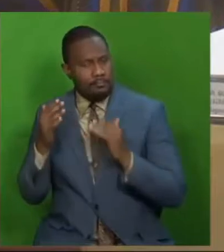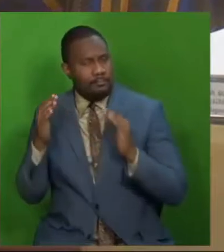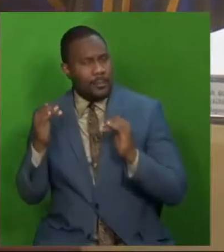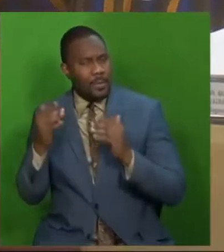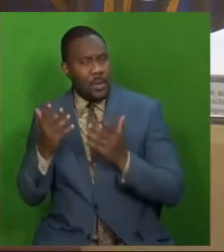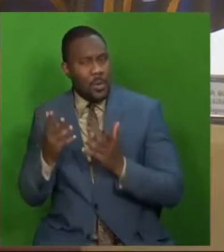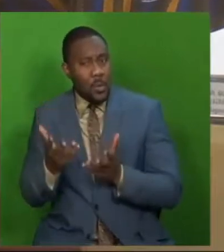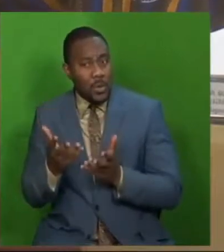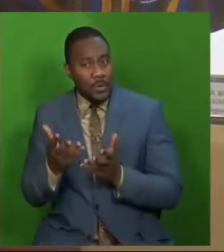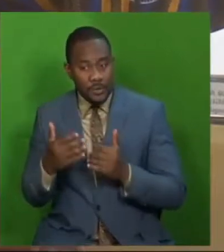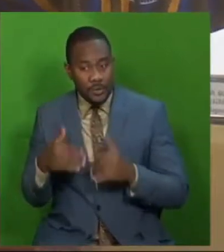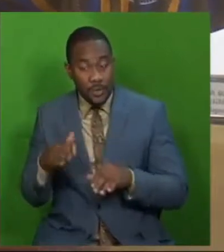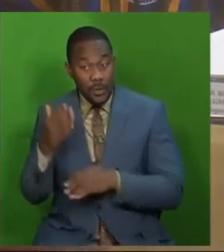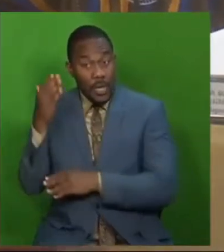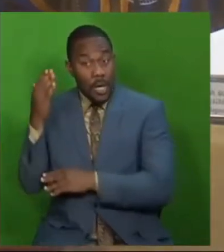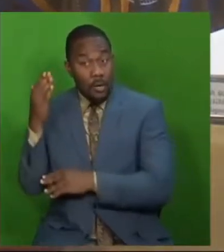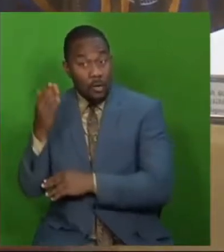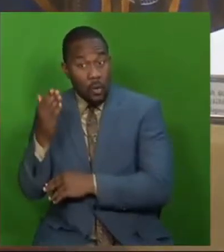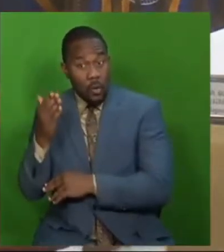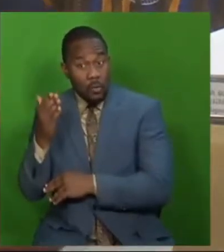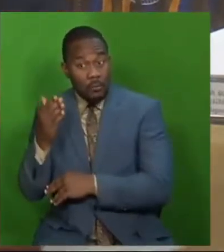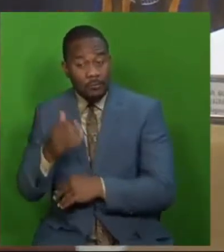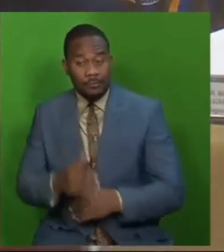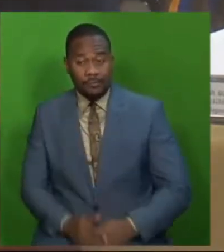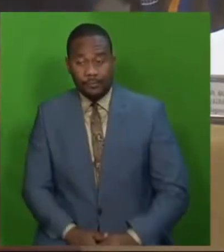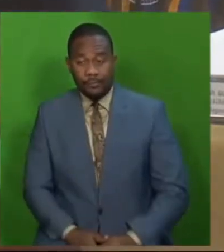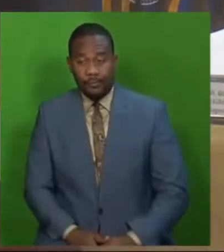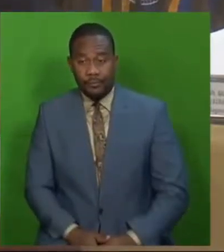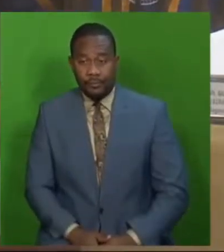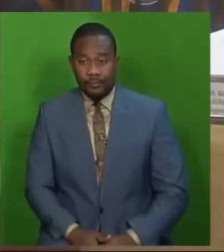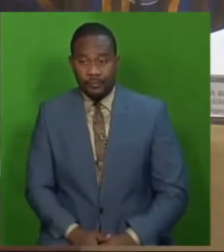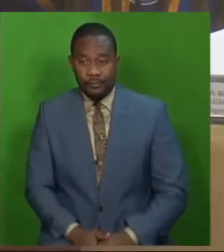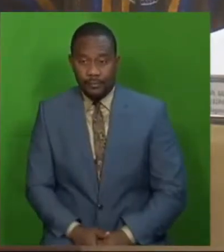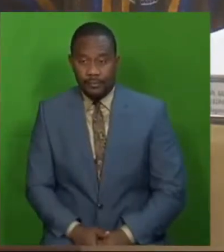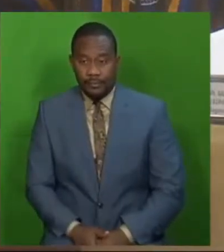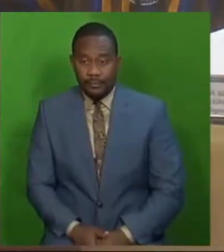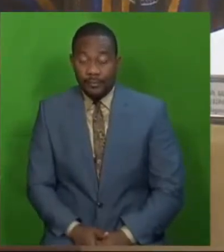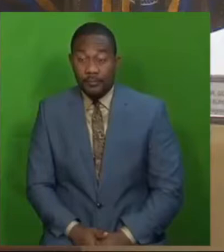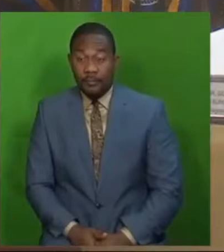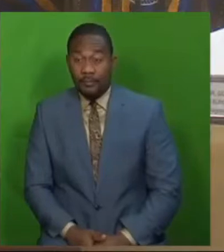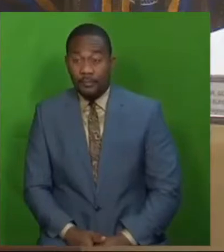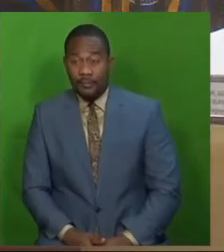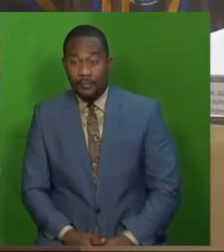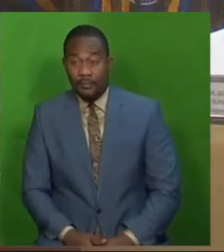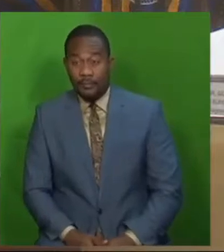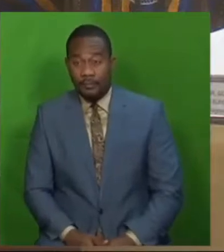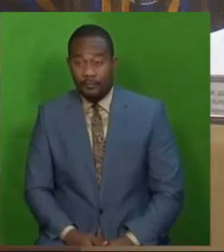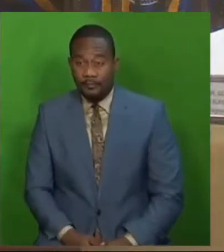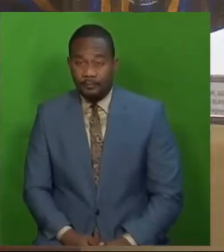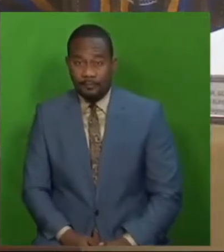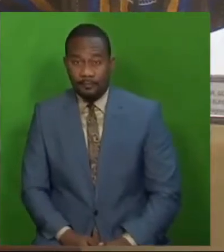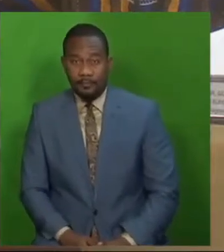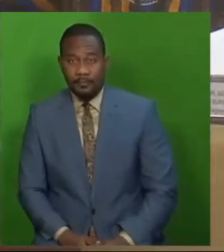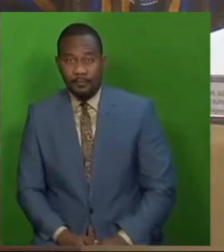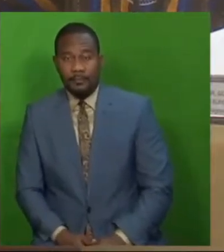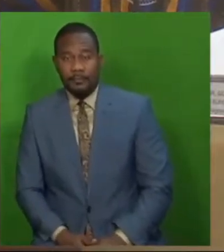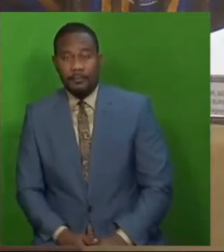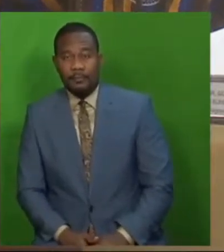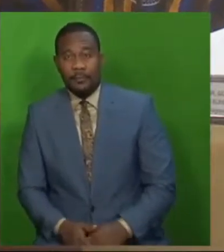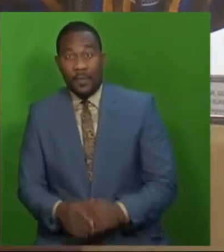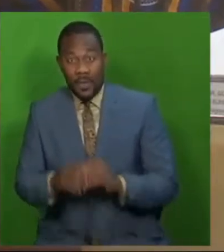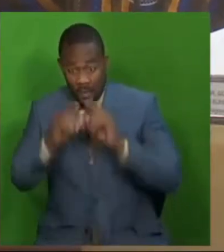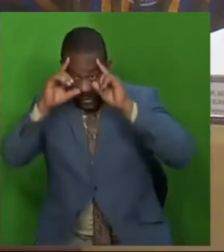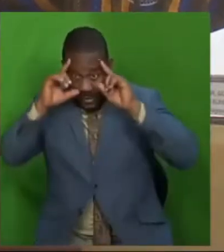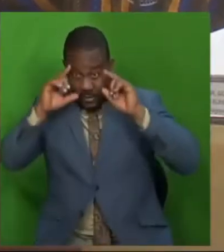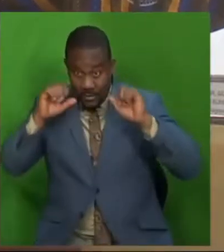to contain. His Excellency, the President, dealing with the Ghanaian economy, made